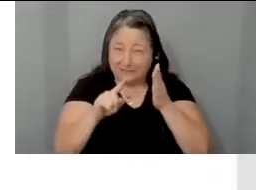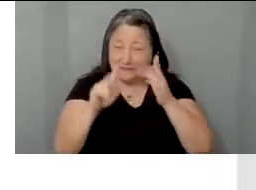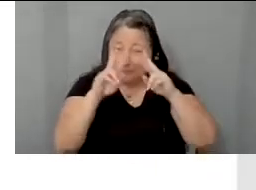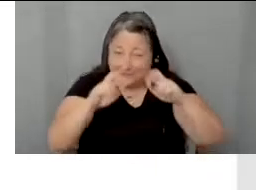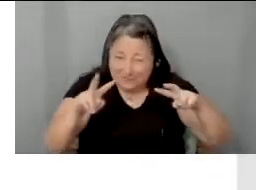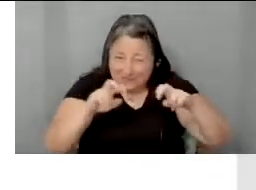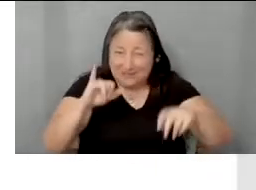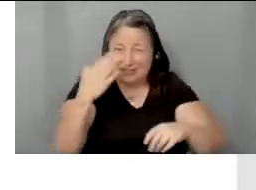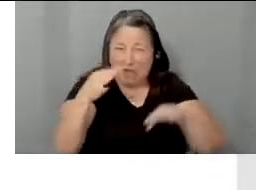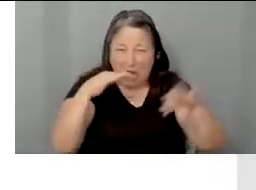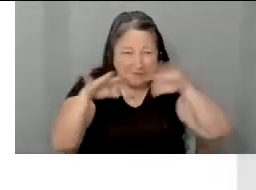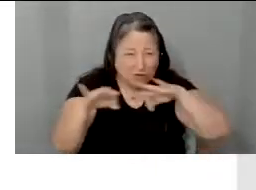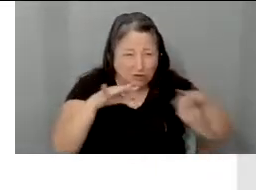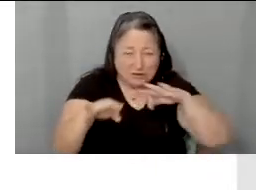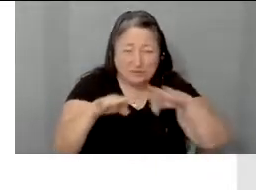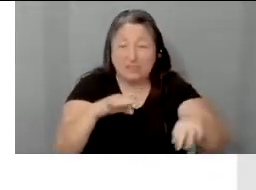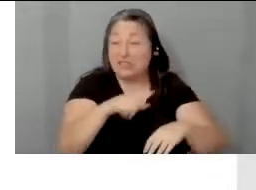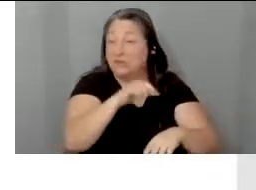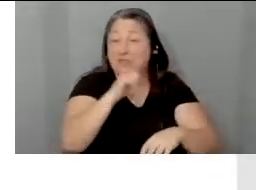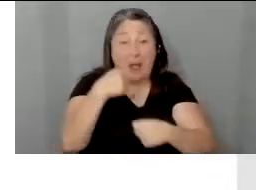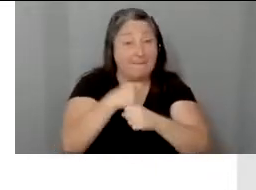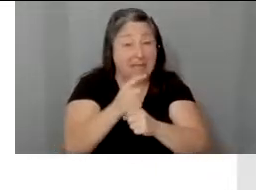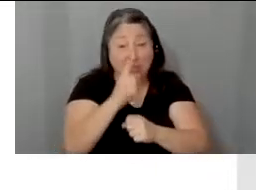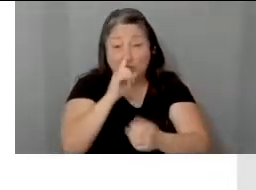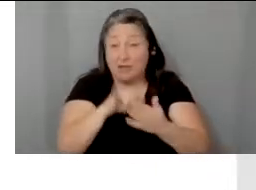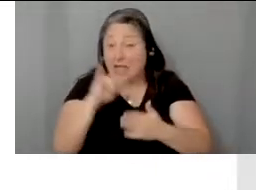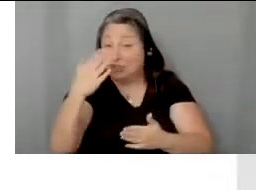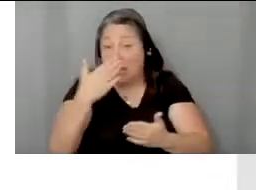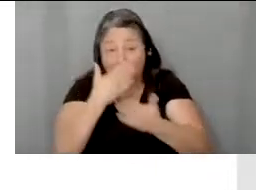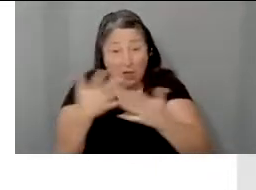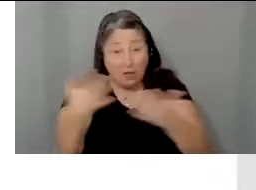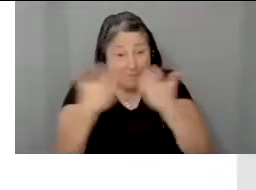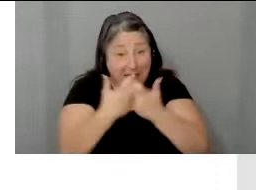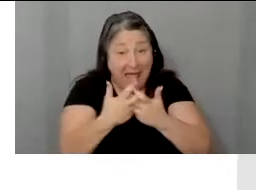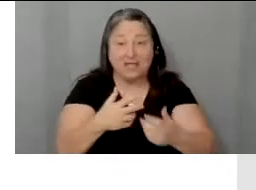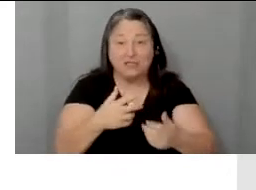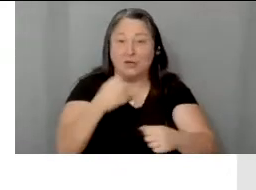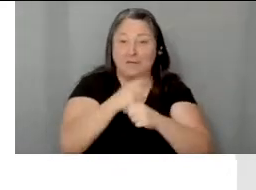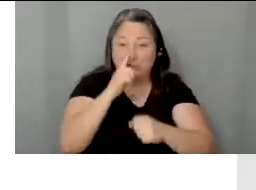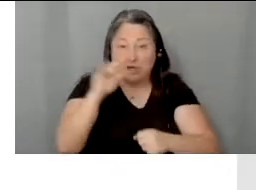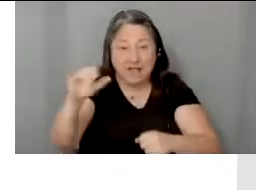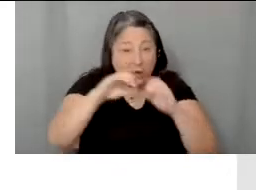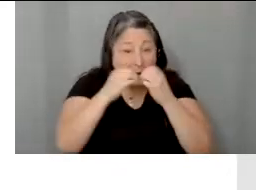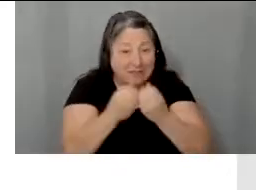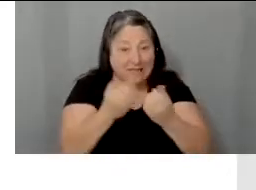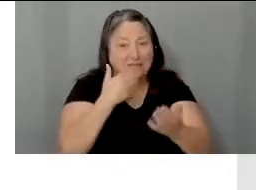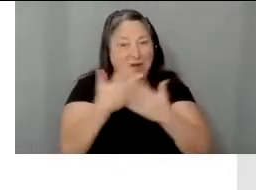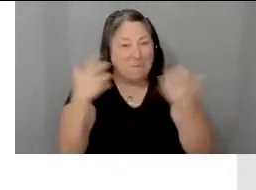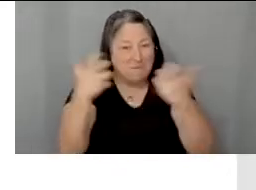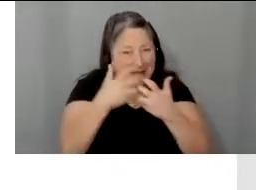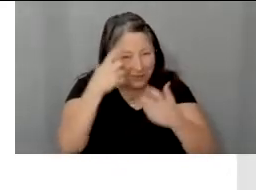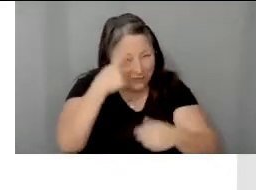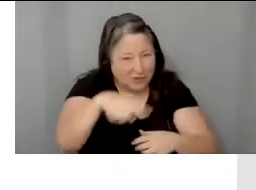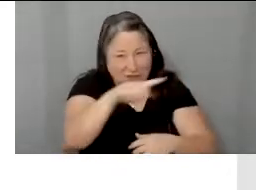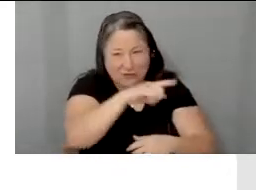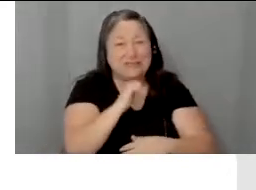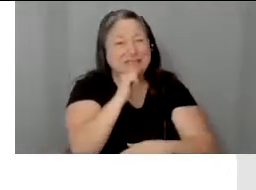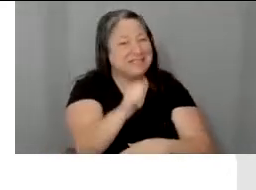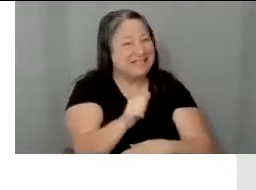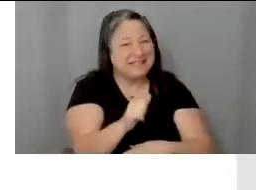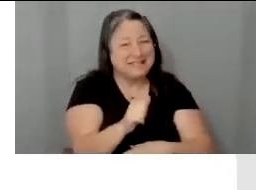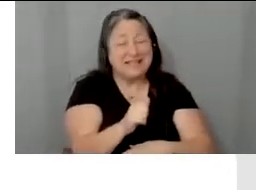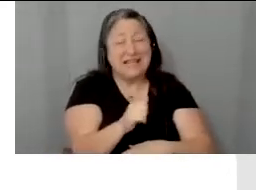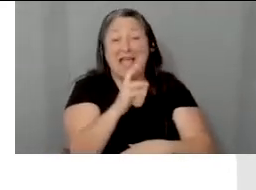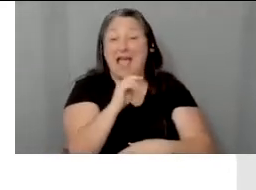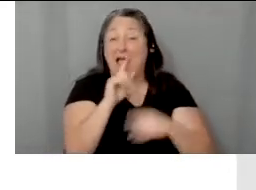job description, or make sure that that job was a good match for you, or make sure that that organization was a good match for you. And also, you tend to see where people,